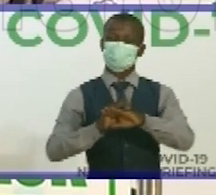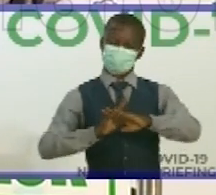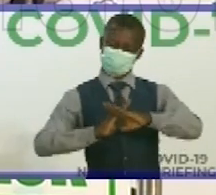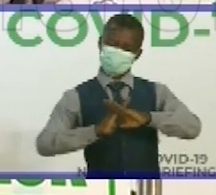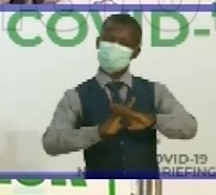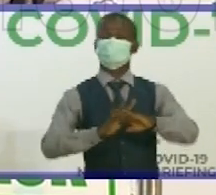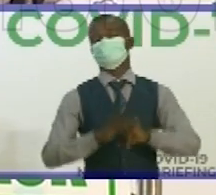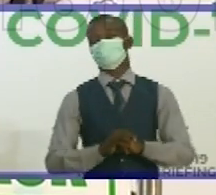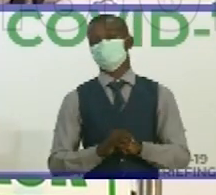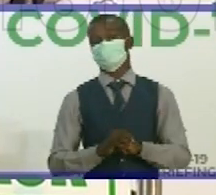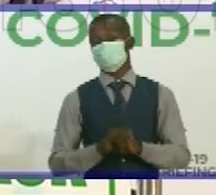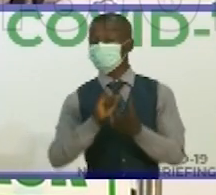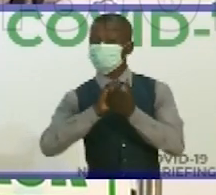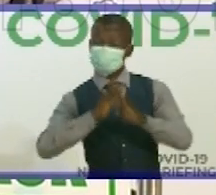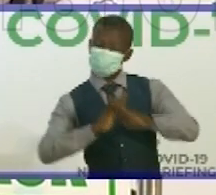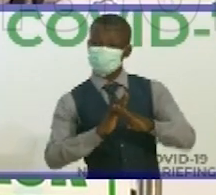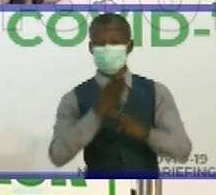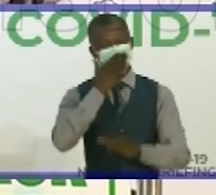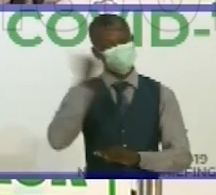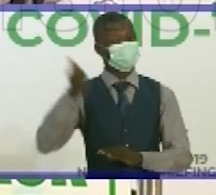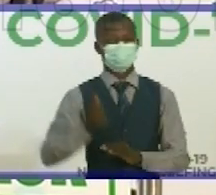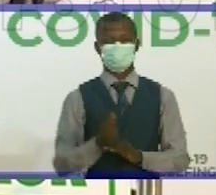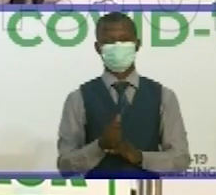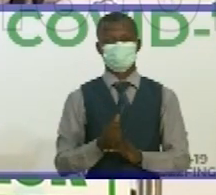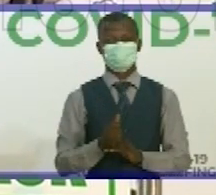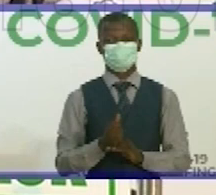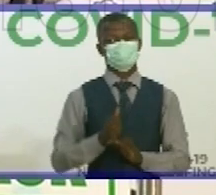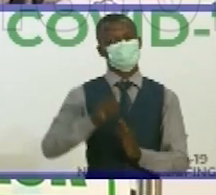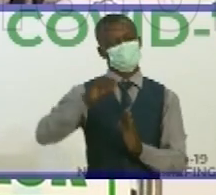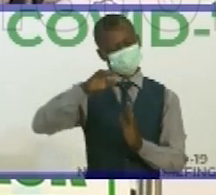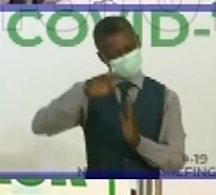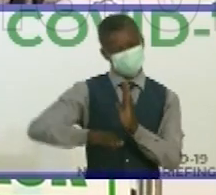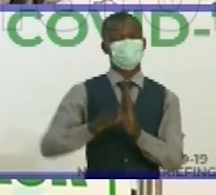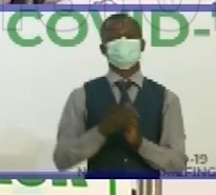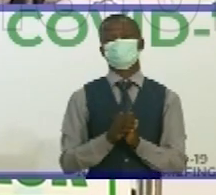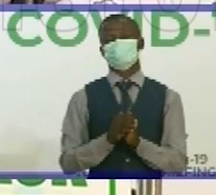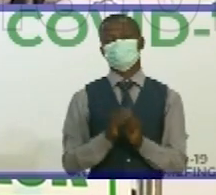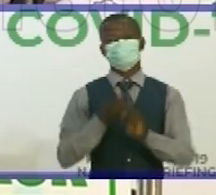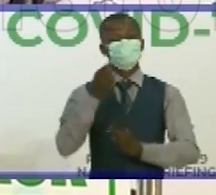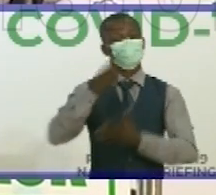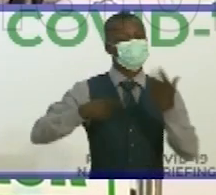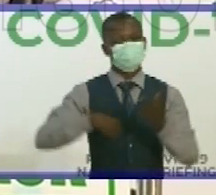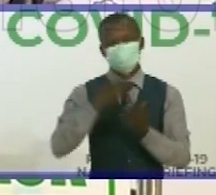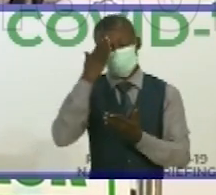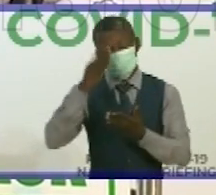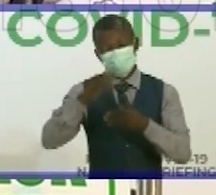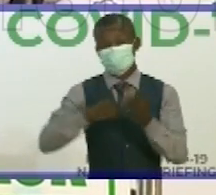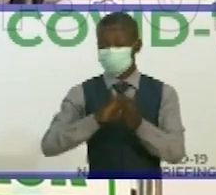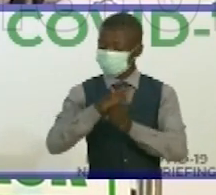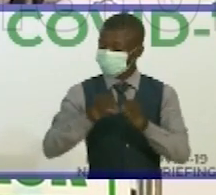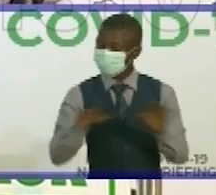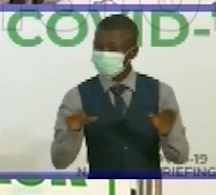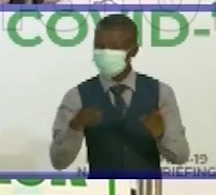being better and cheaper than cure. From what we know of COVID-19 so far, we